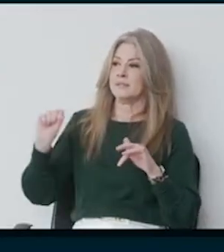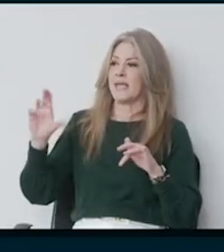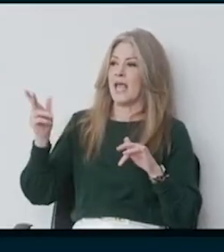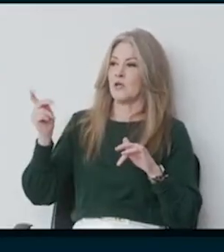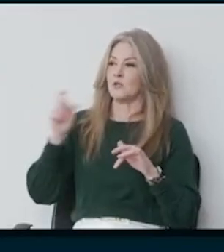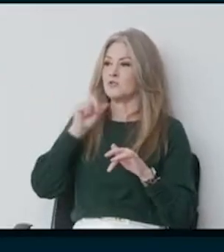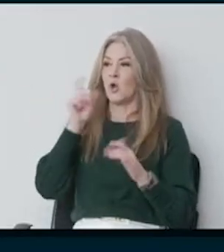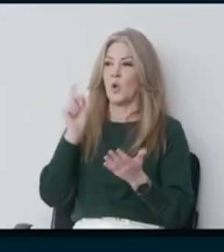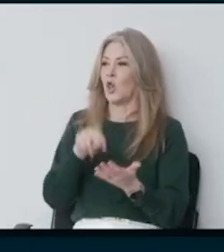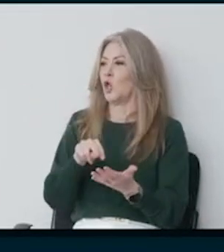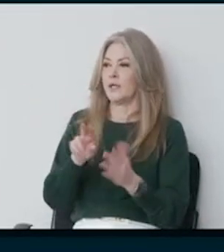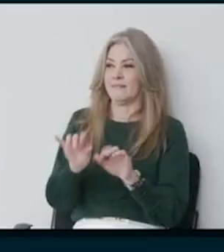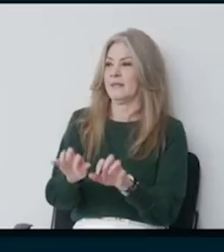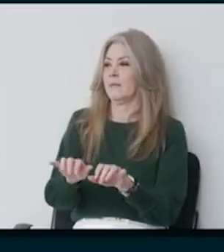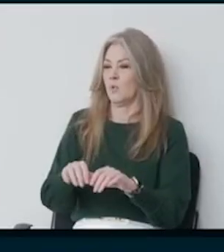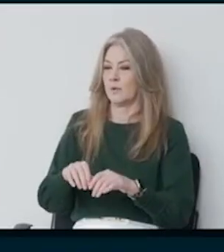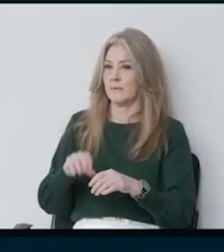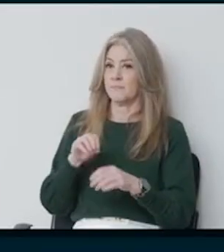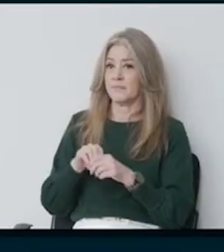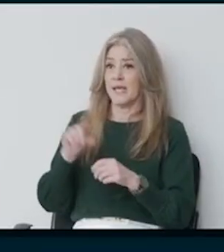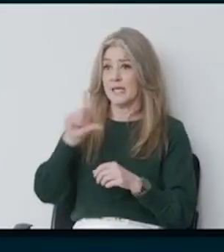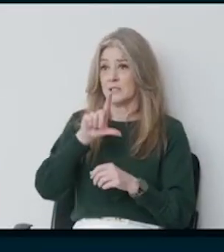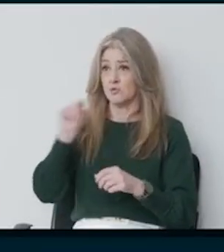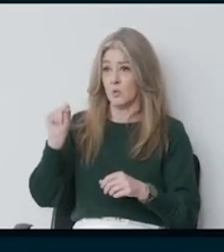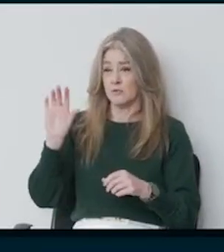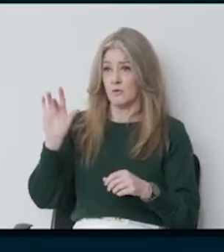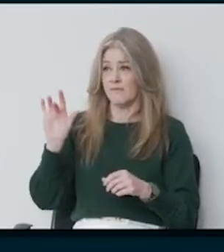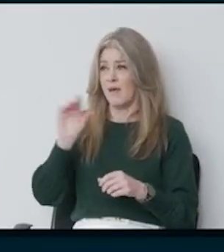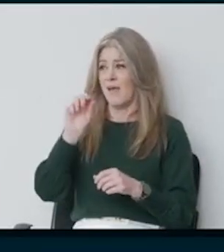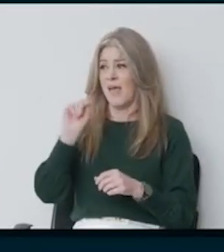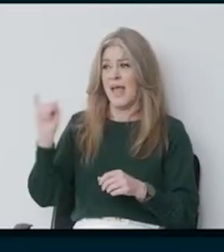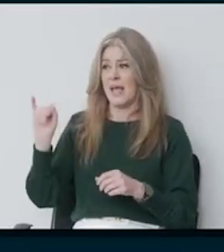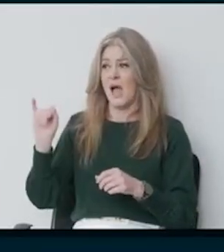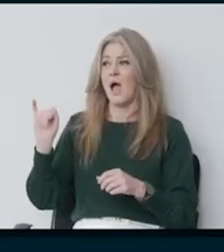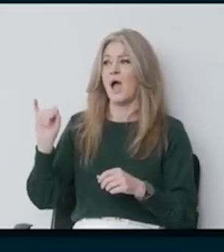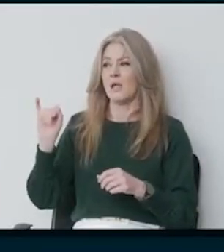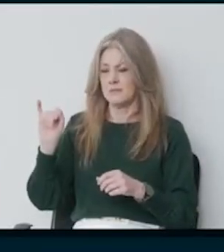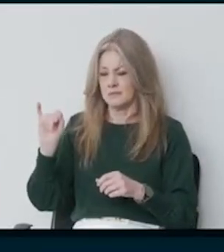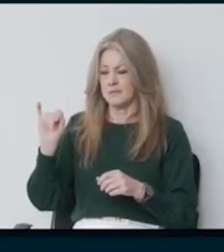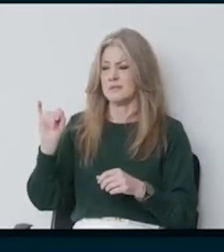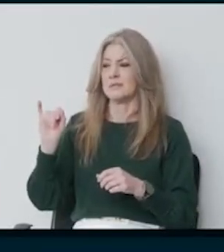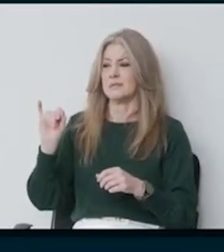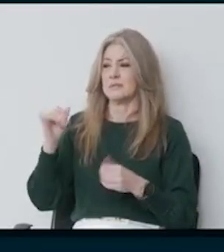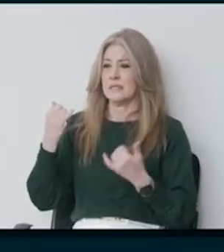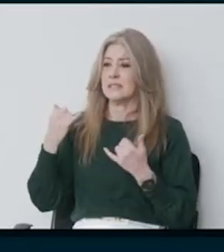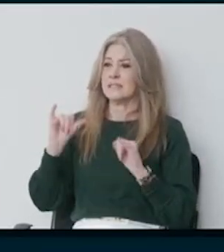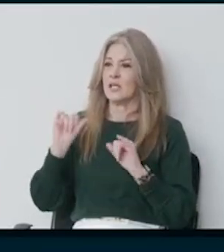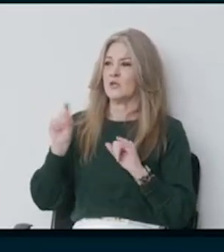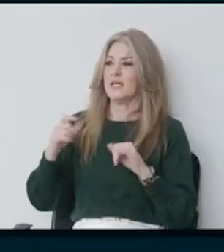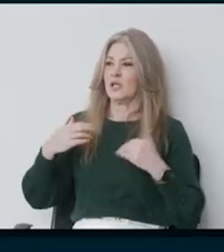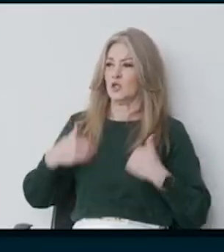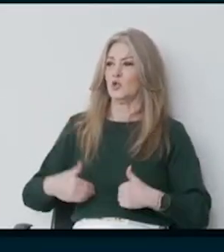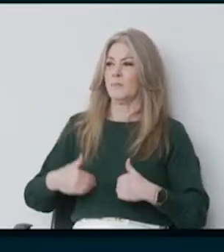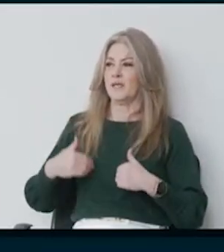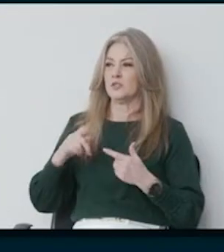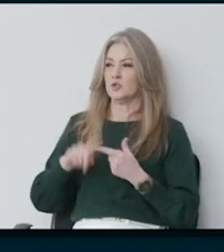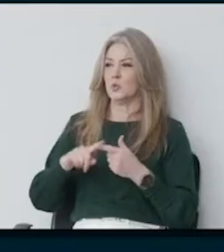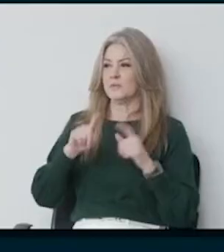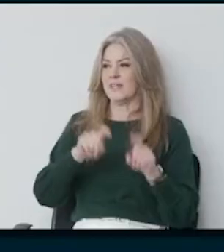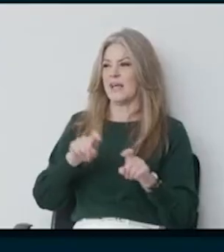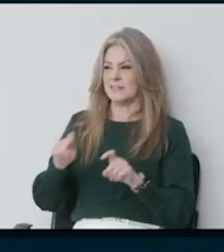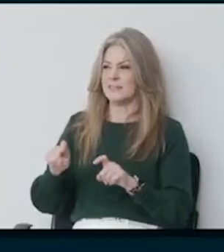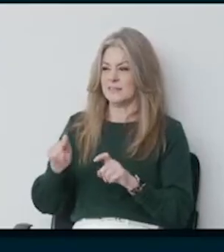And in 2025, AI it's on its way to getting there, but today it's not there. It still needs a human to test your